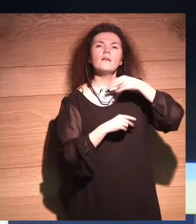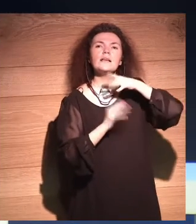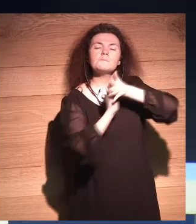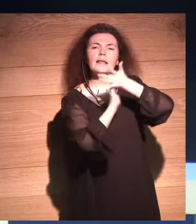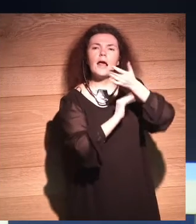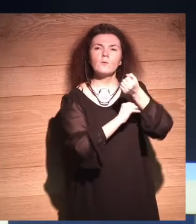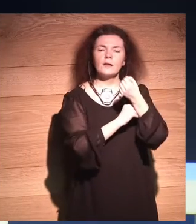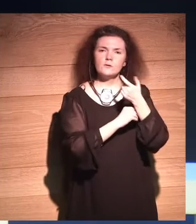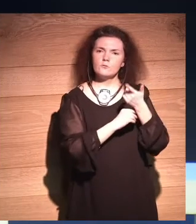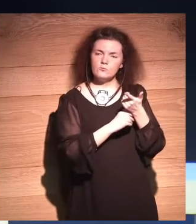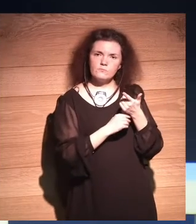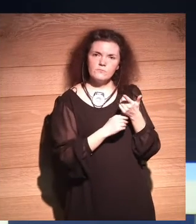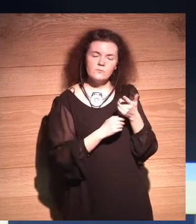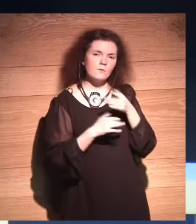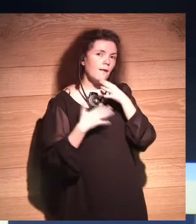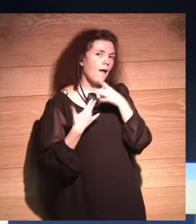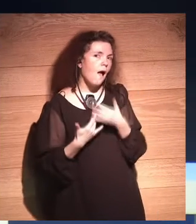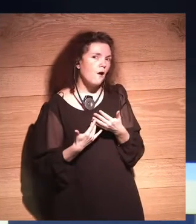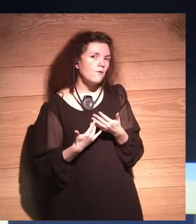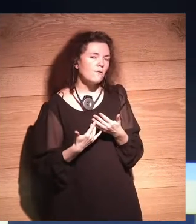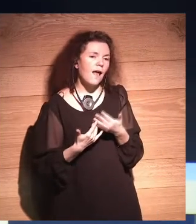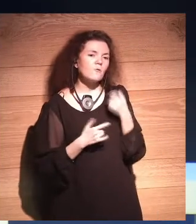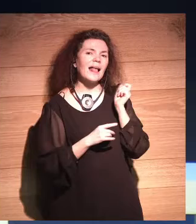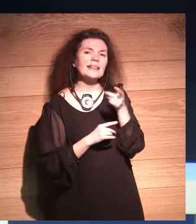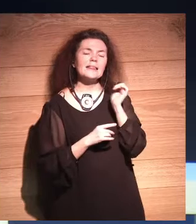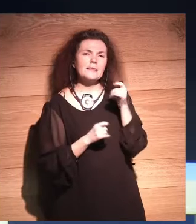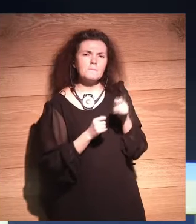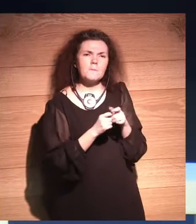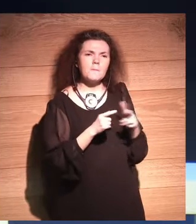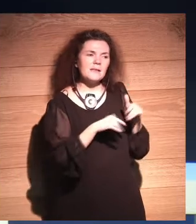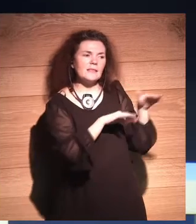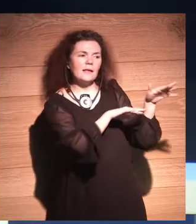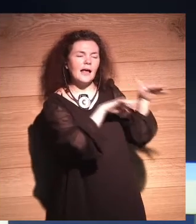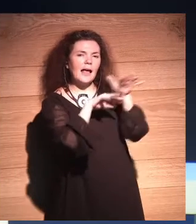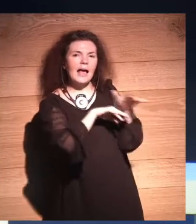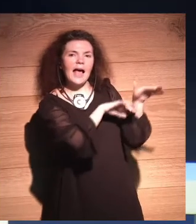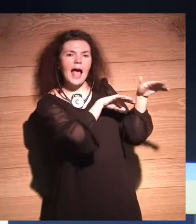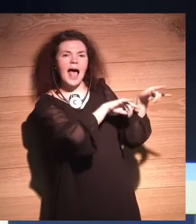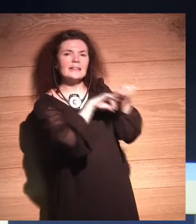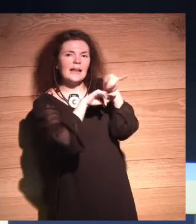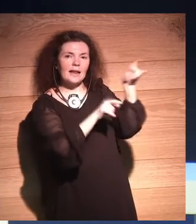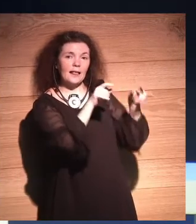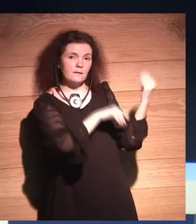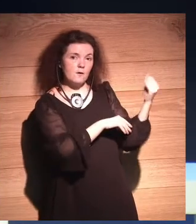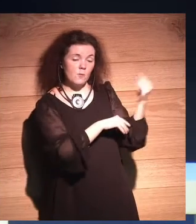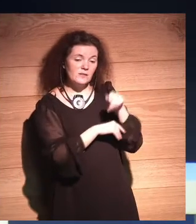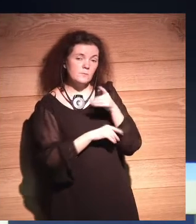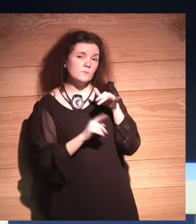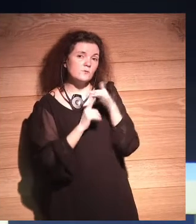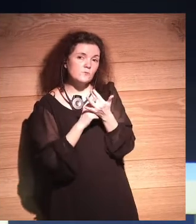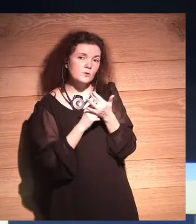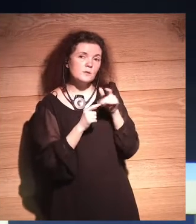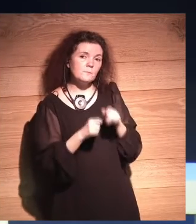engage and recruit young people to participate. And that truly is the case with some of these platforms. But the thing I worry